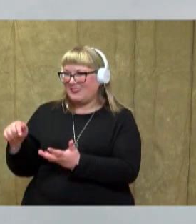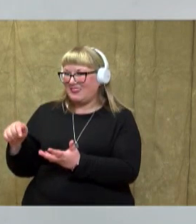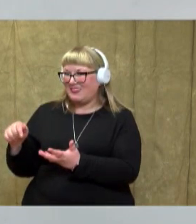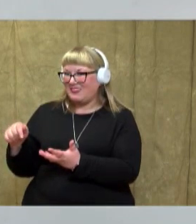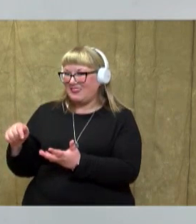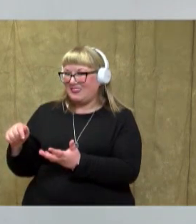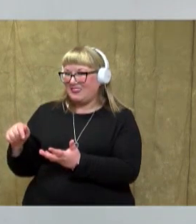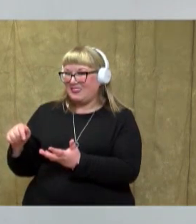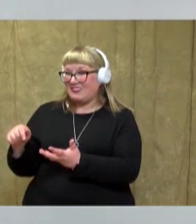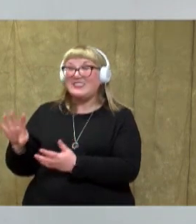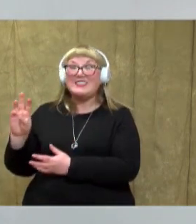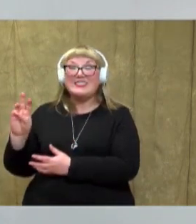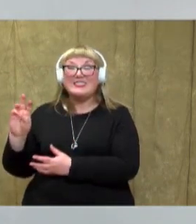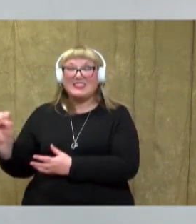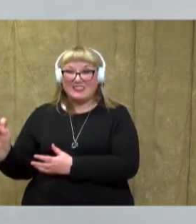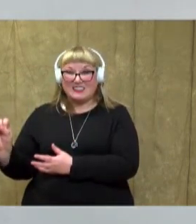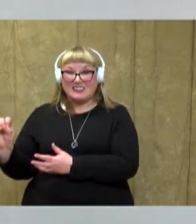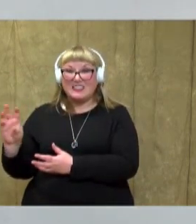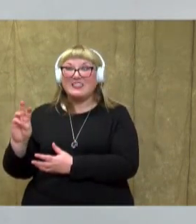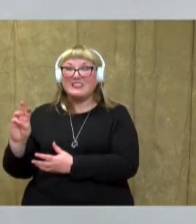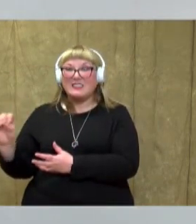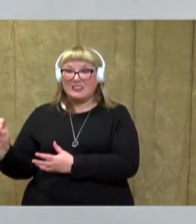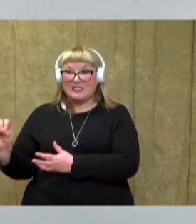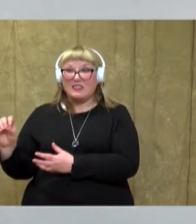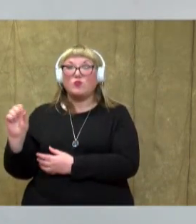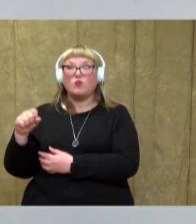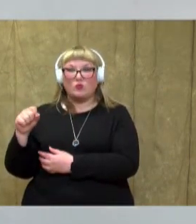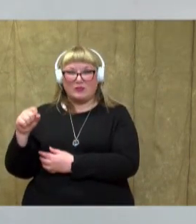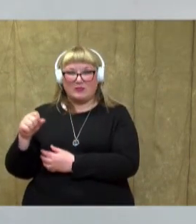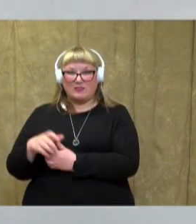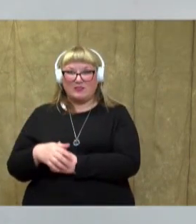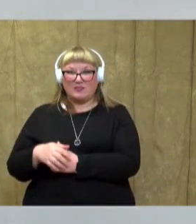there? If you said 60, you are right.